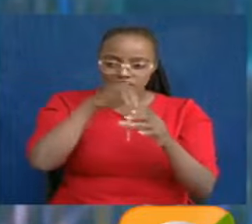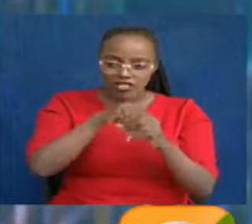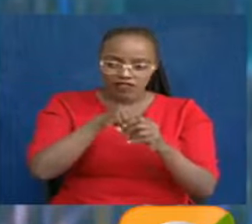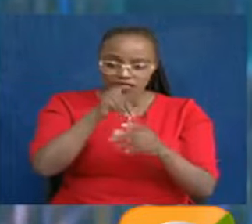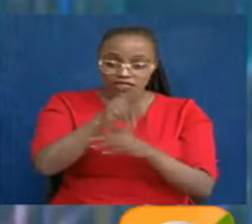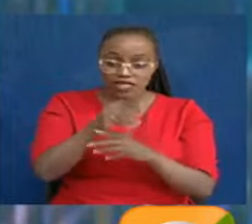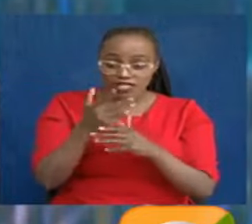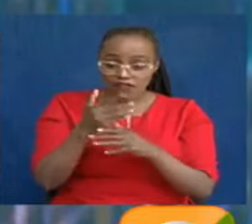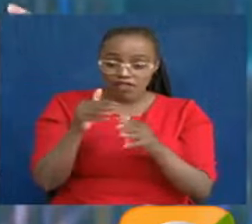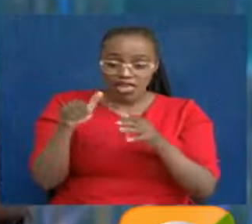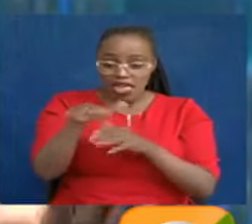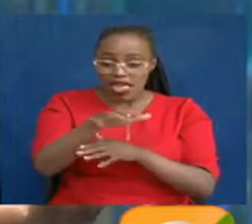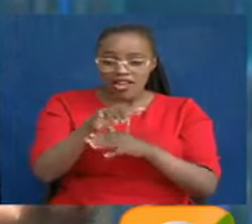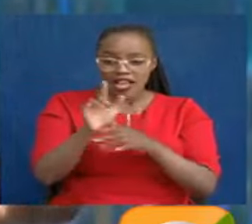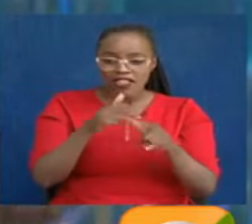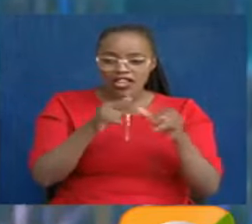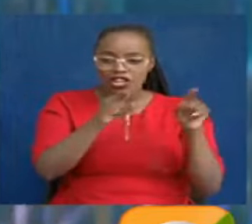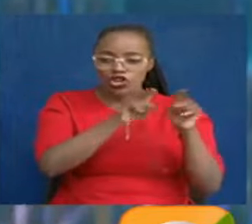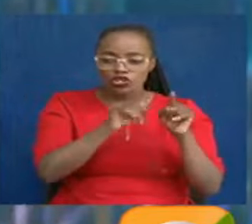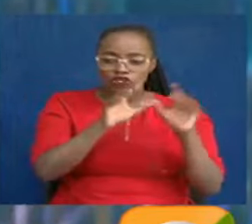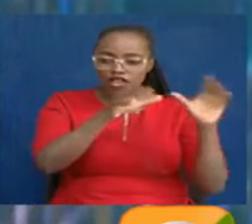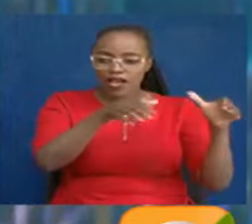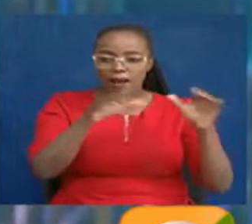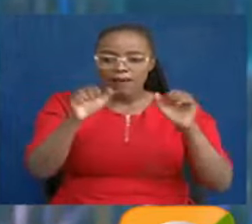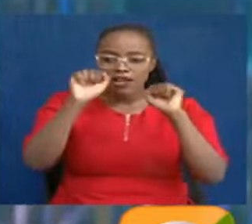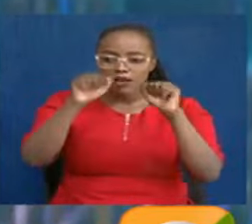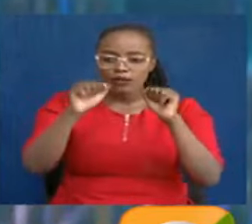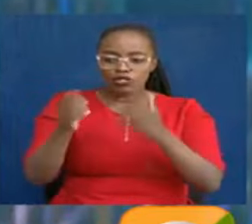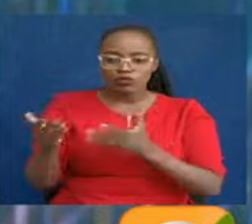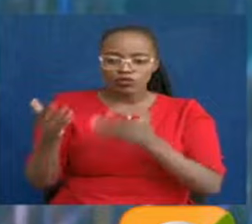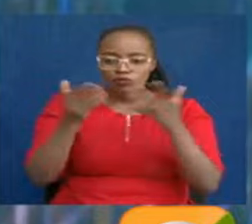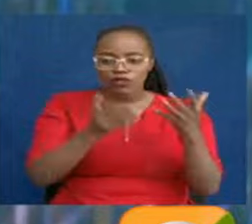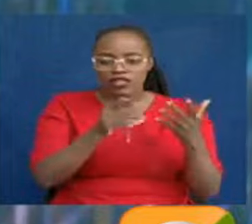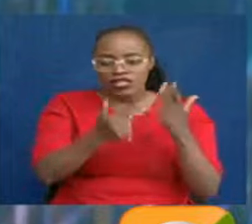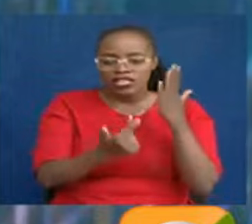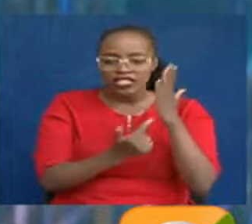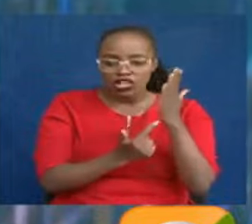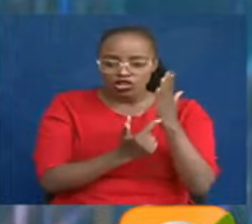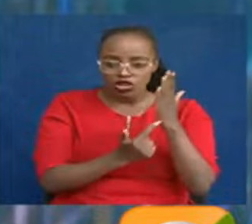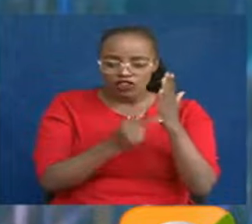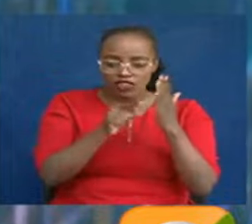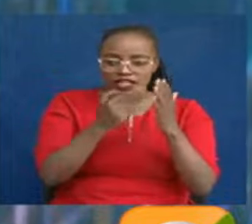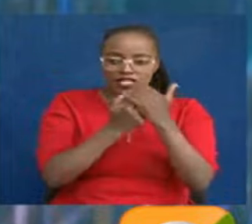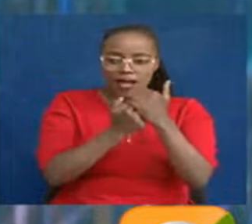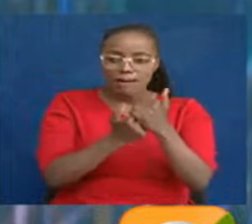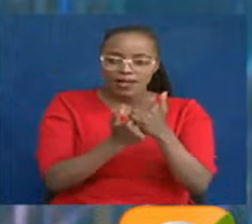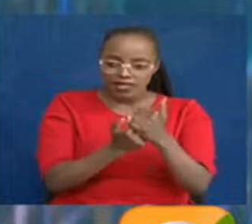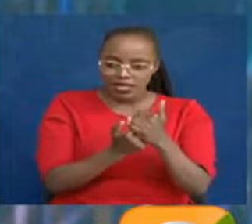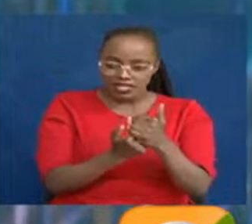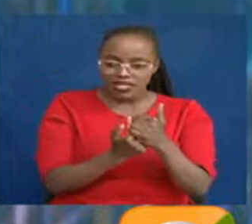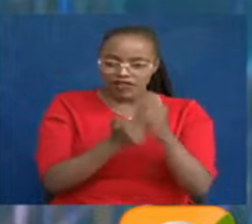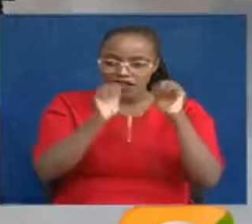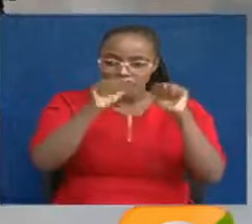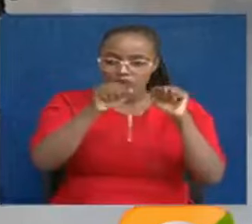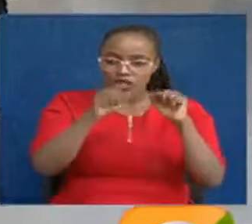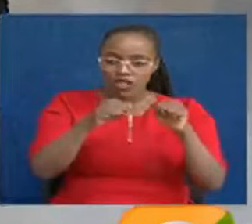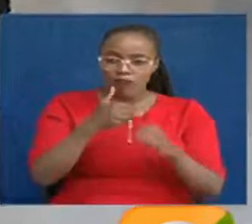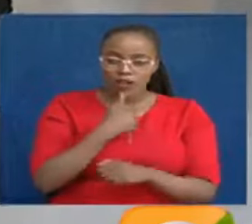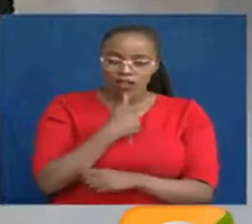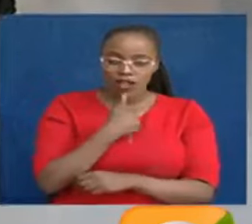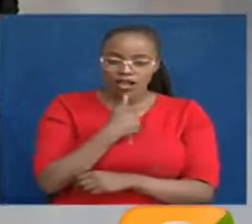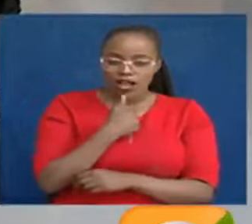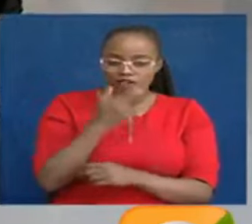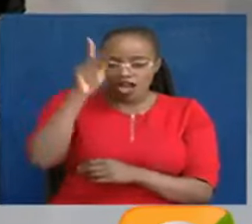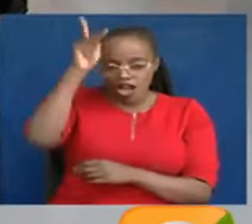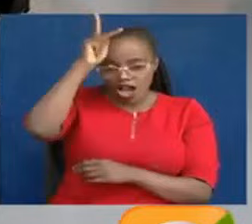mortar, and then the Malaysian companies are able to bring in the technology. And in that partnership, there's a